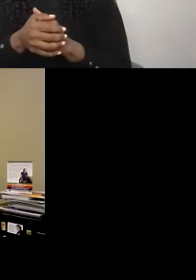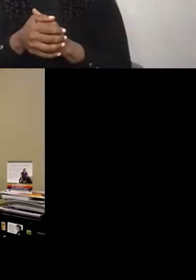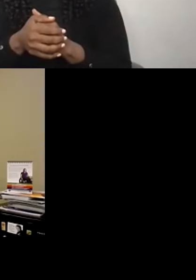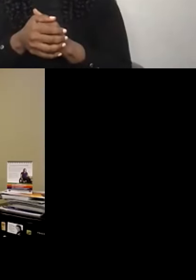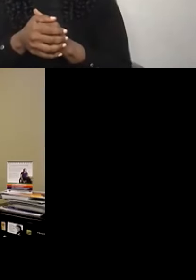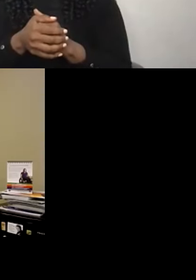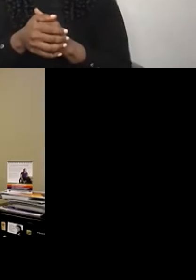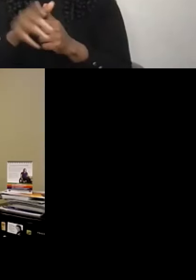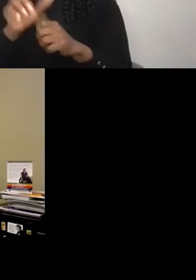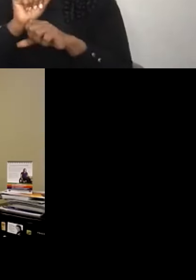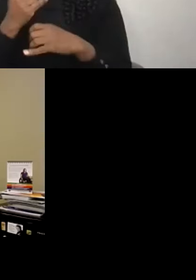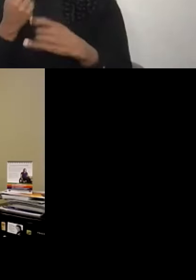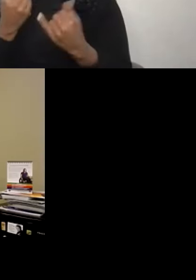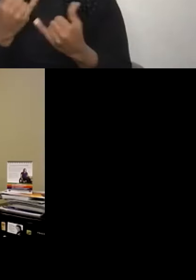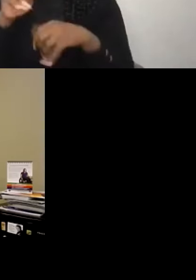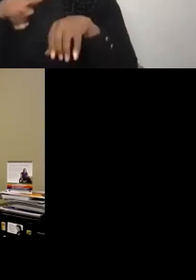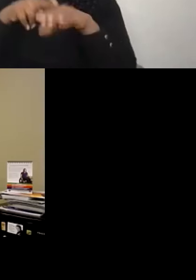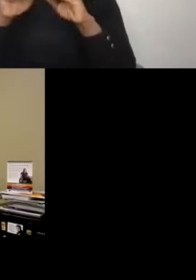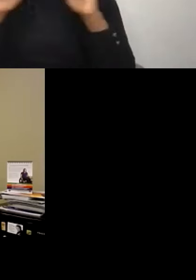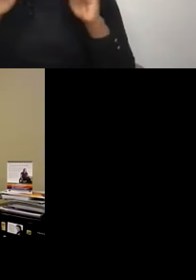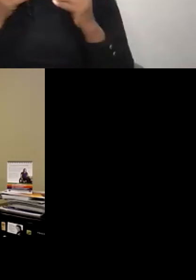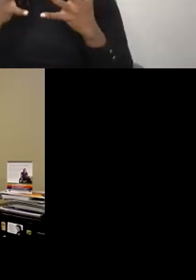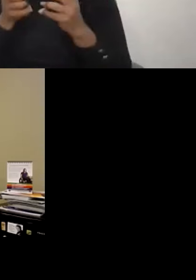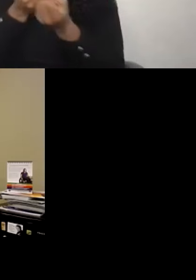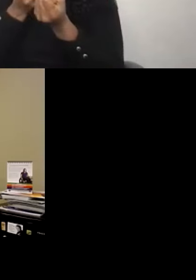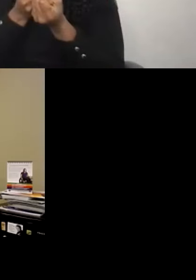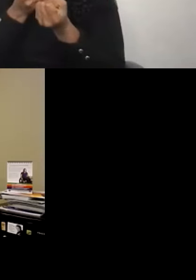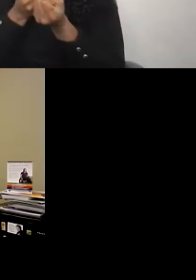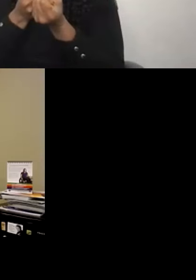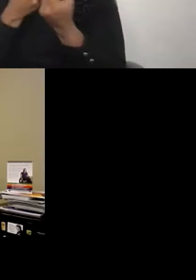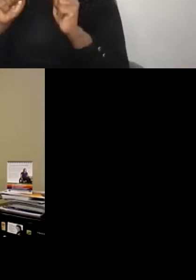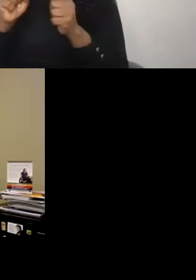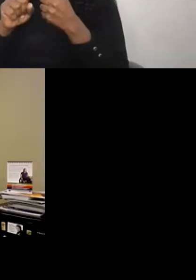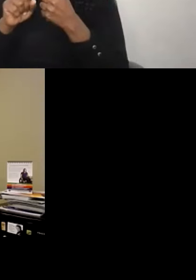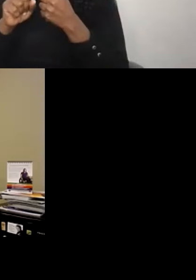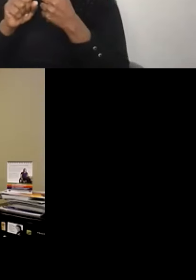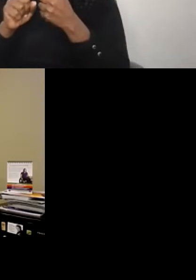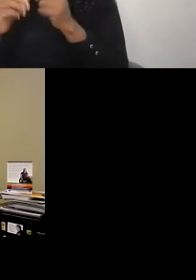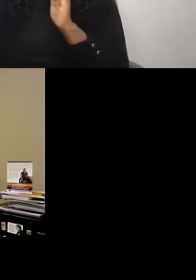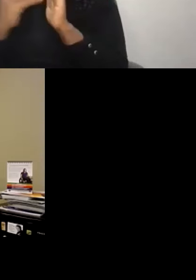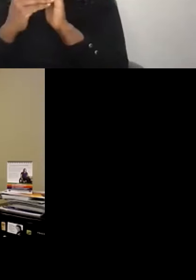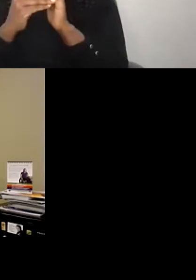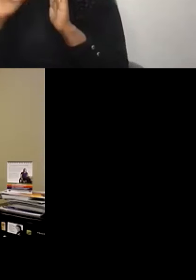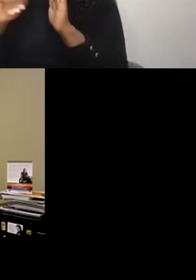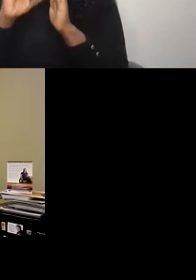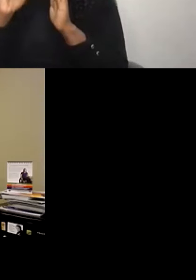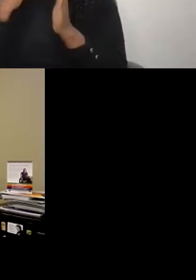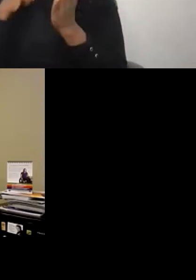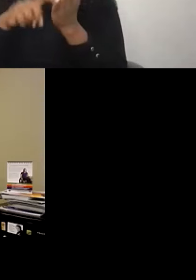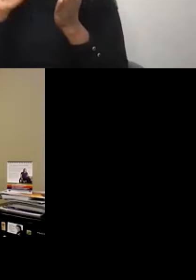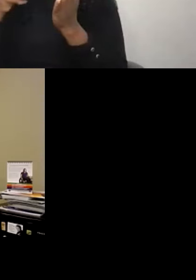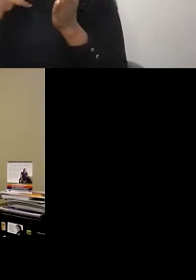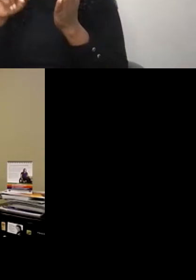it's work that I'm doing actually at the national level right now to sort of advocate to try to get insurance companies to identify that ADHD